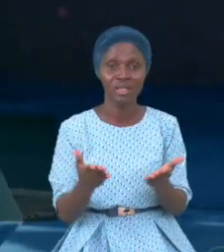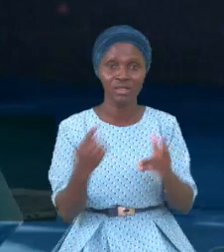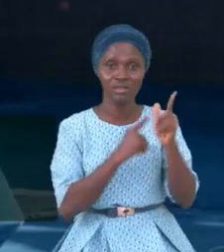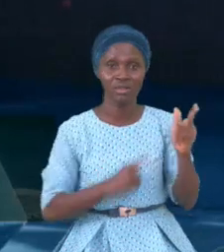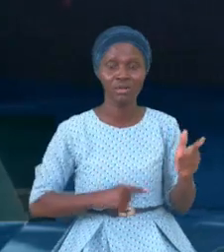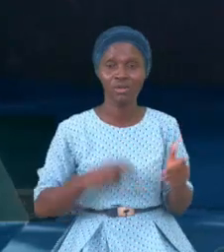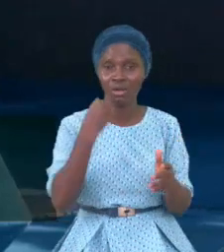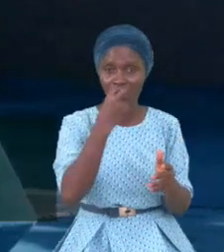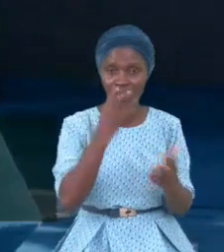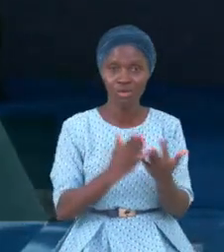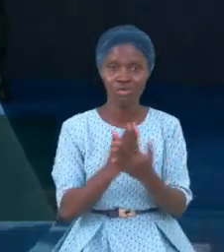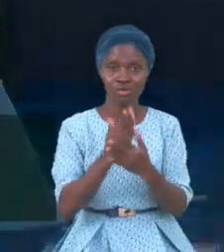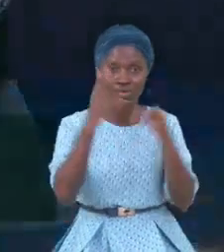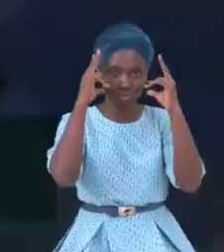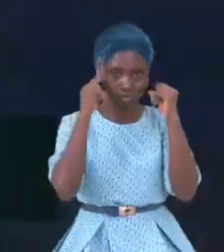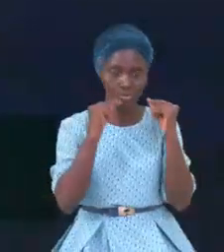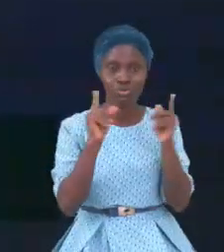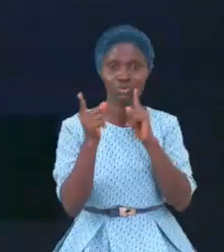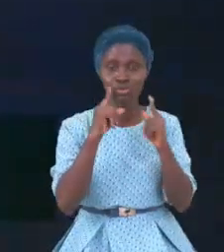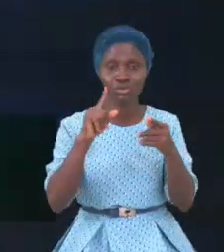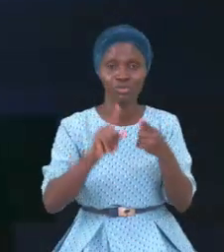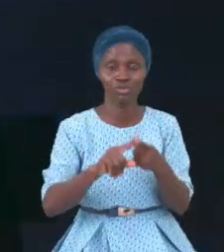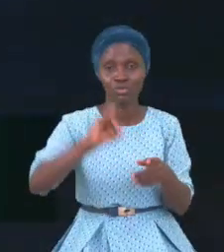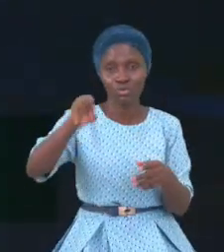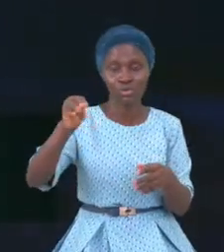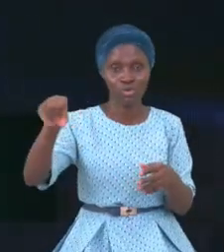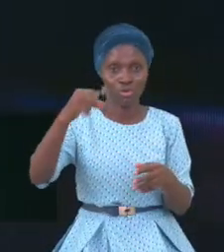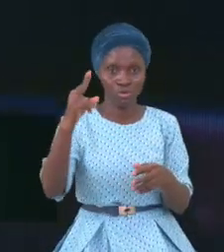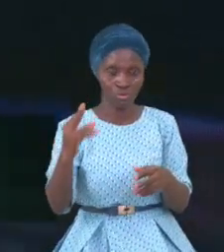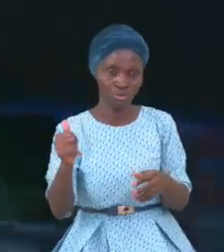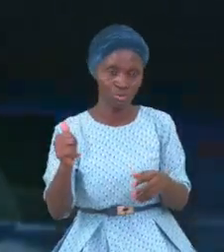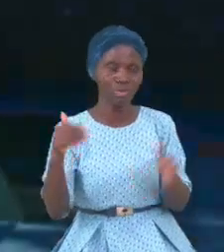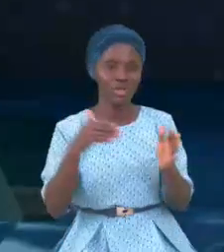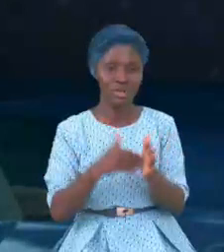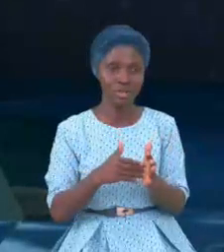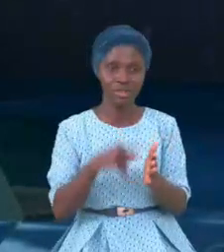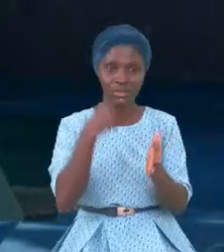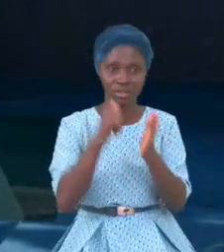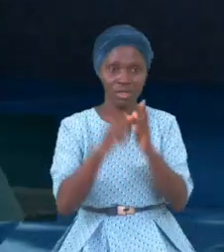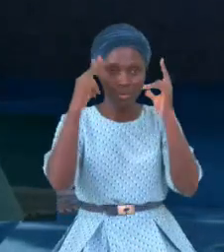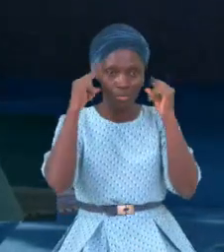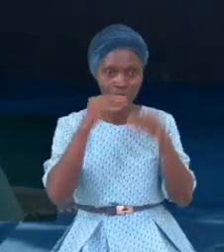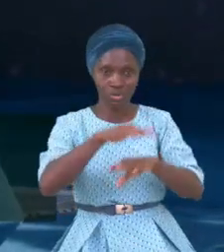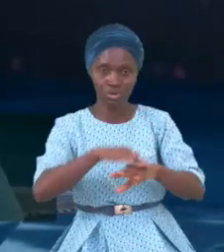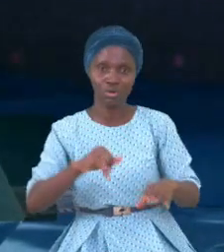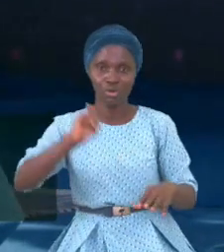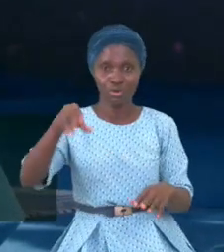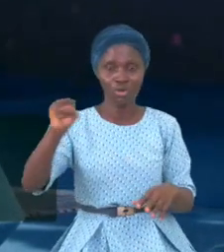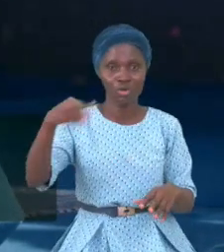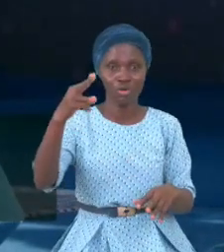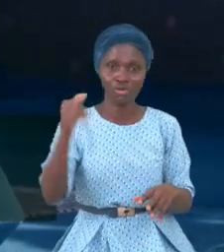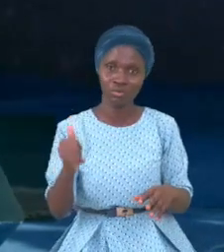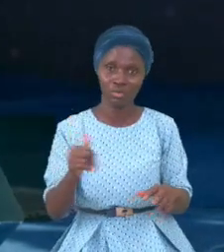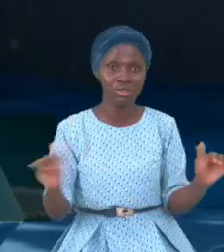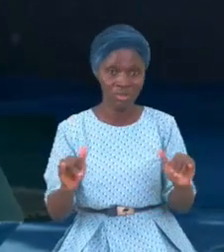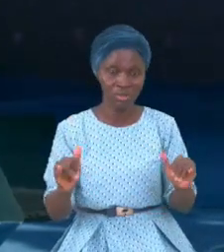through Moses. And he's talking to Joshua again. And he says, and Moses called unto Joshua. And he's calling unto you now.